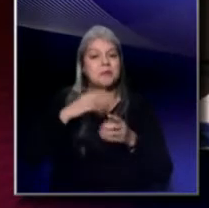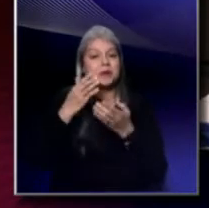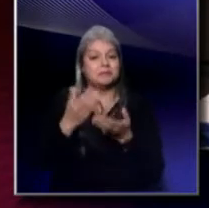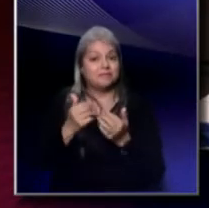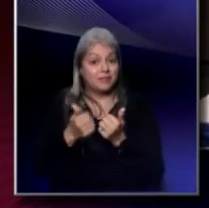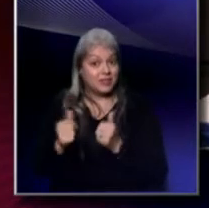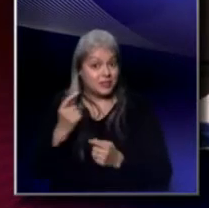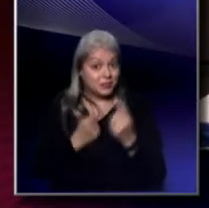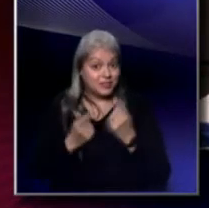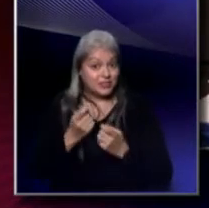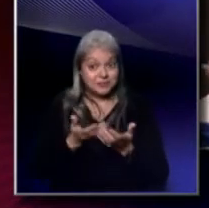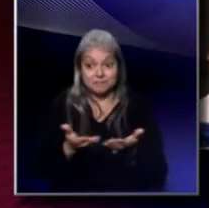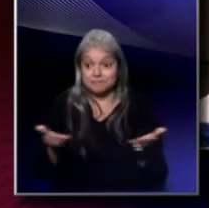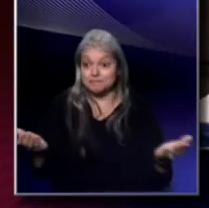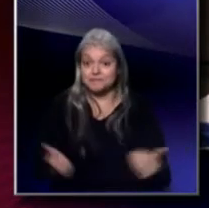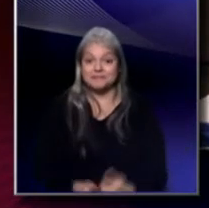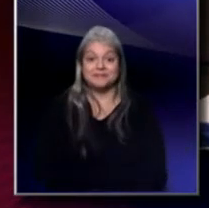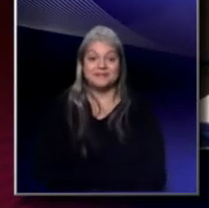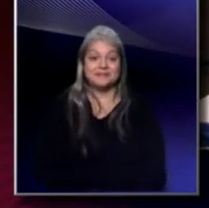Any questions?